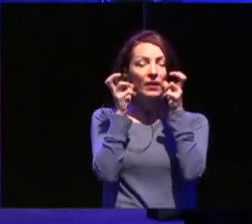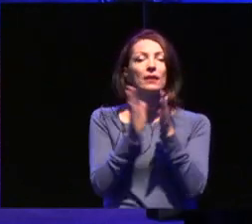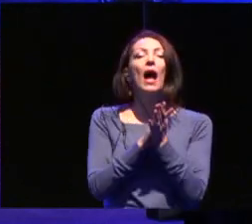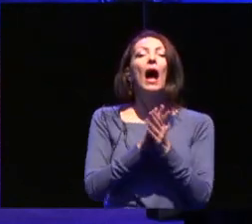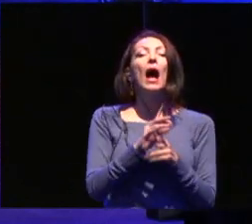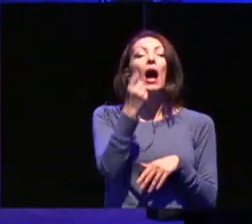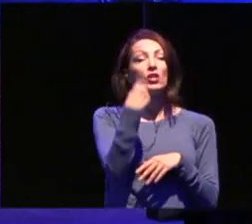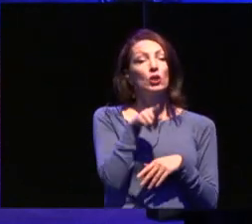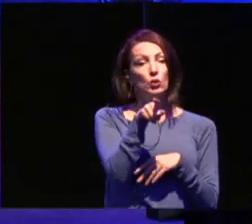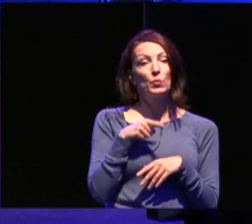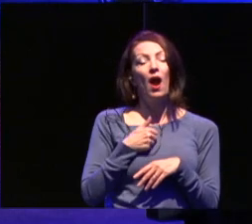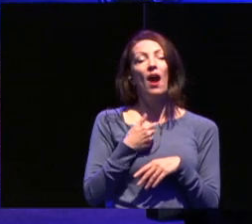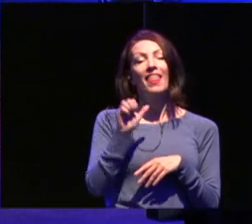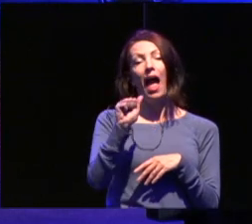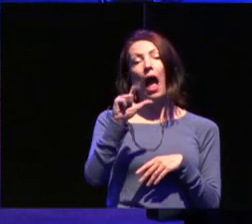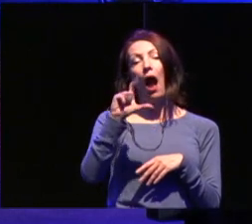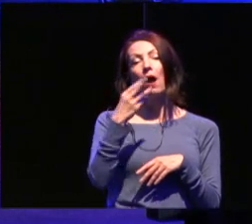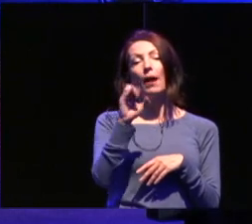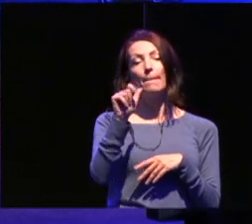the alchemist of your own life.